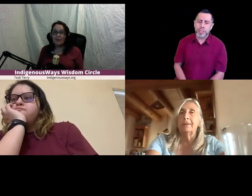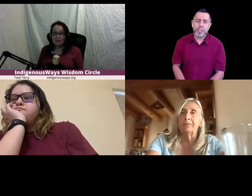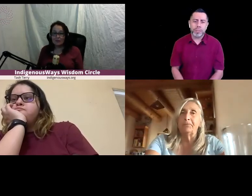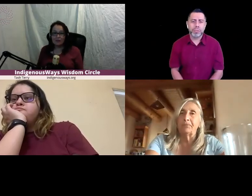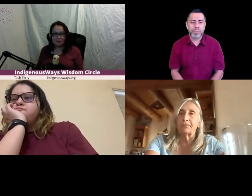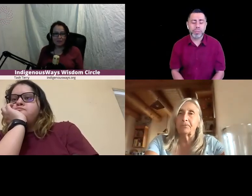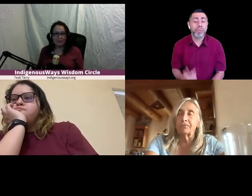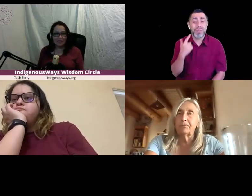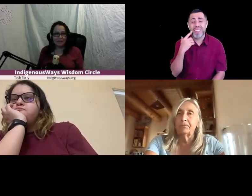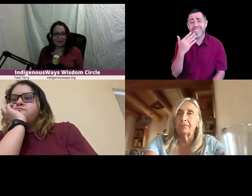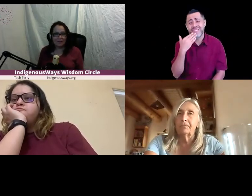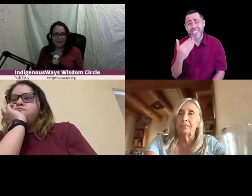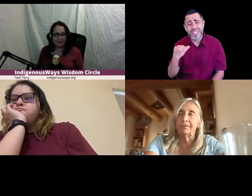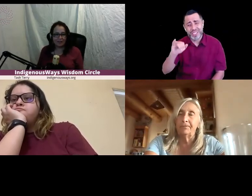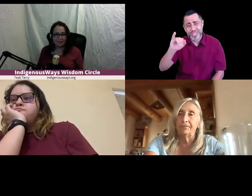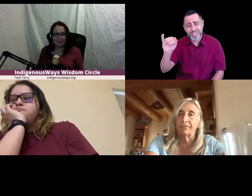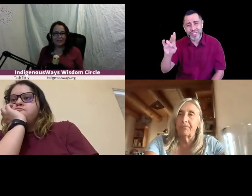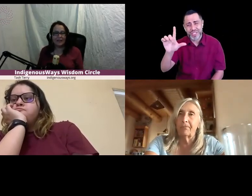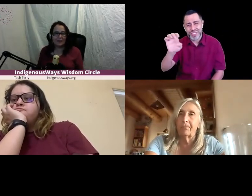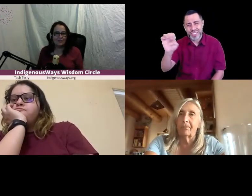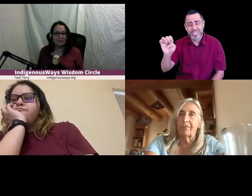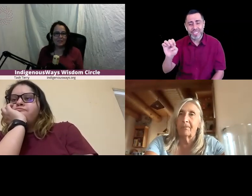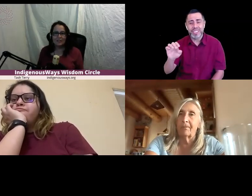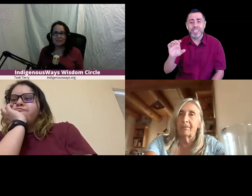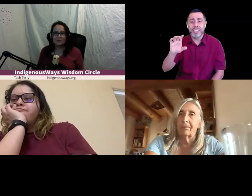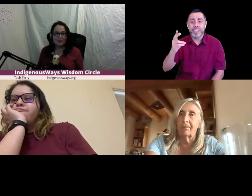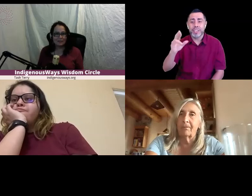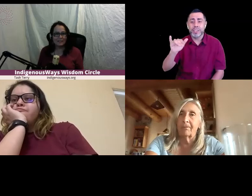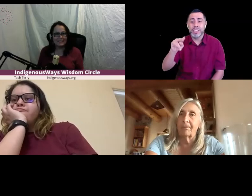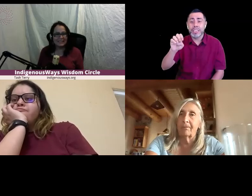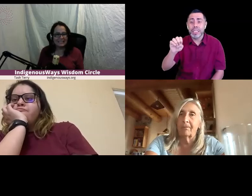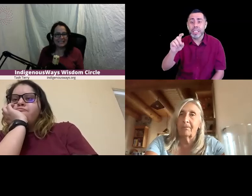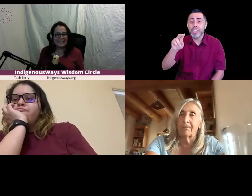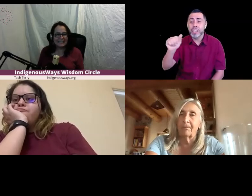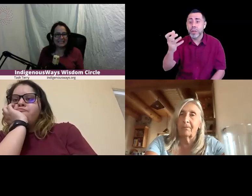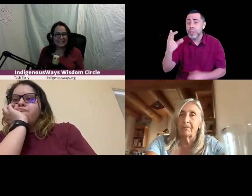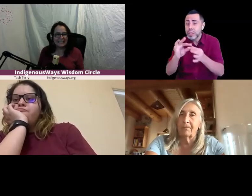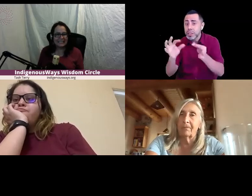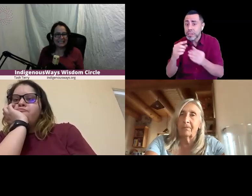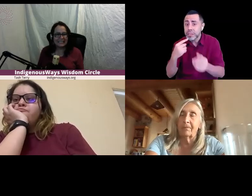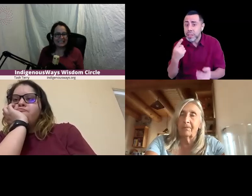Thank you, Julie. All right, Christine, Donna, would you like to share some words?